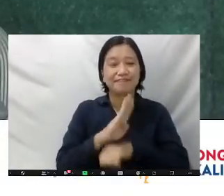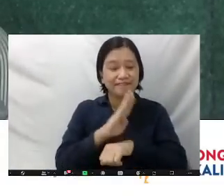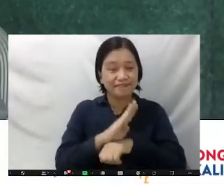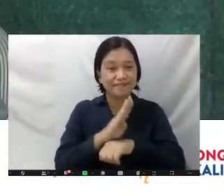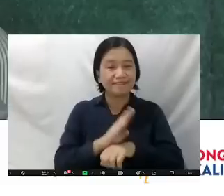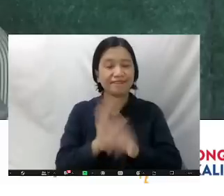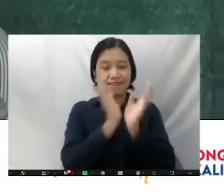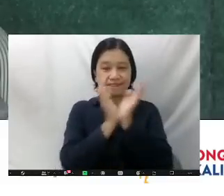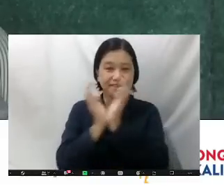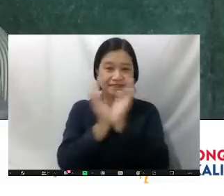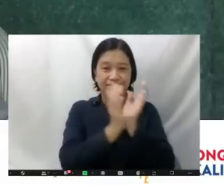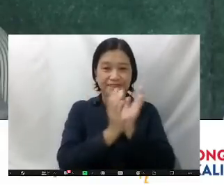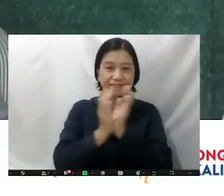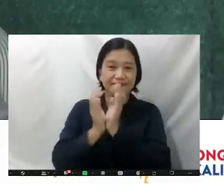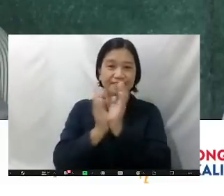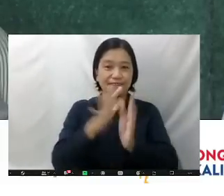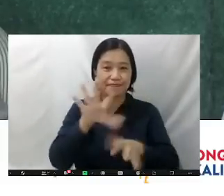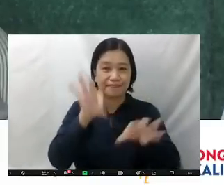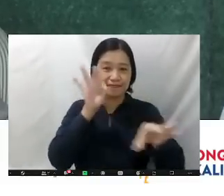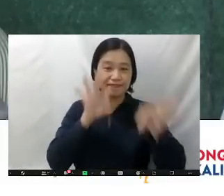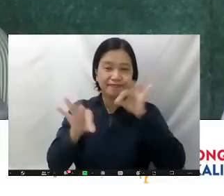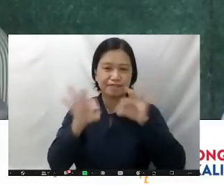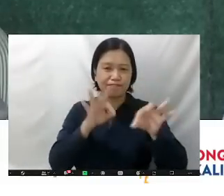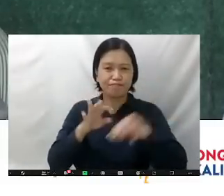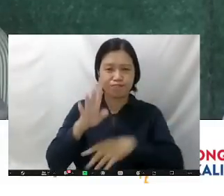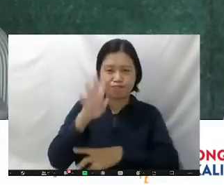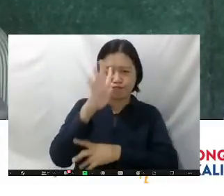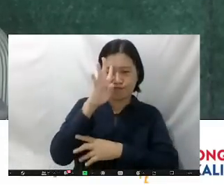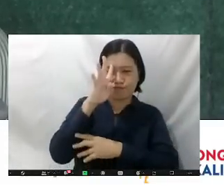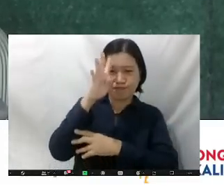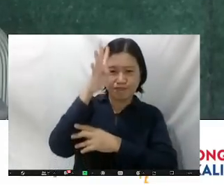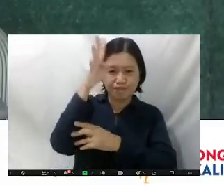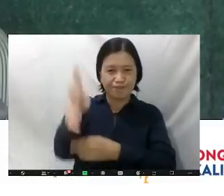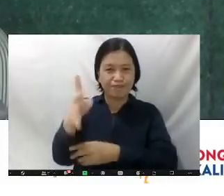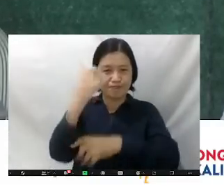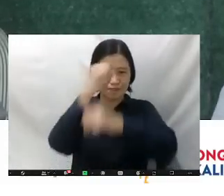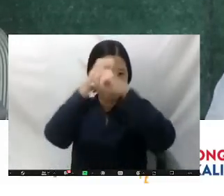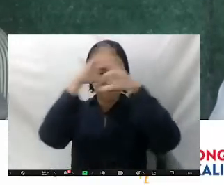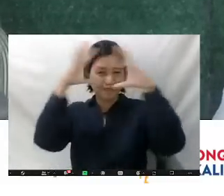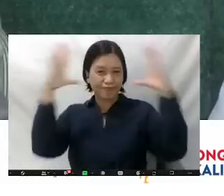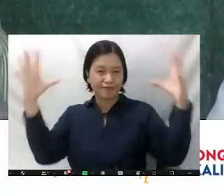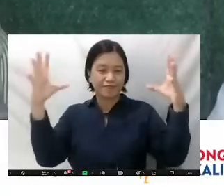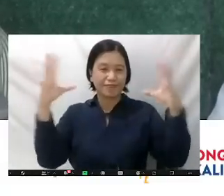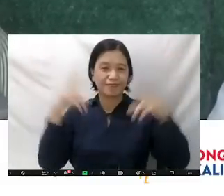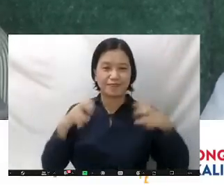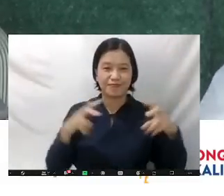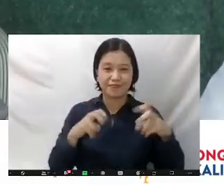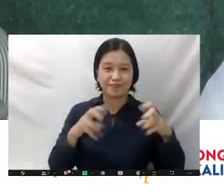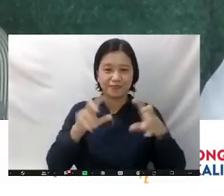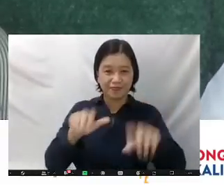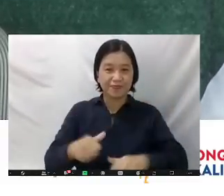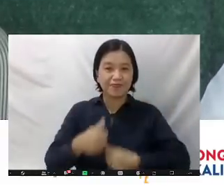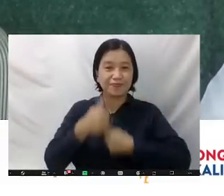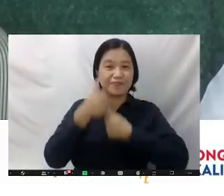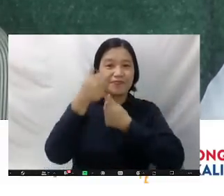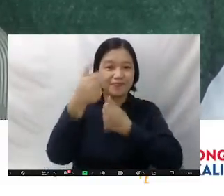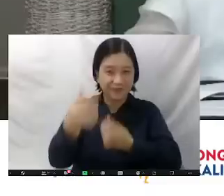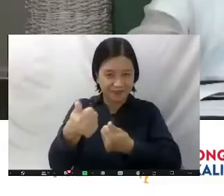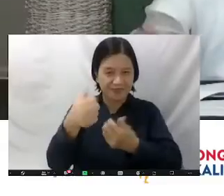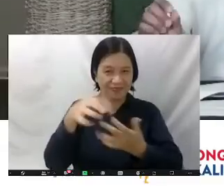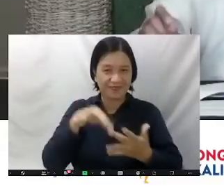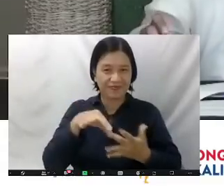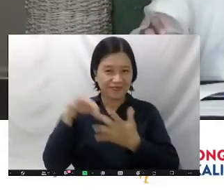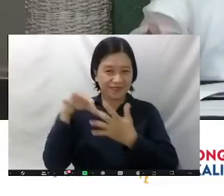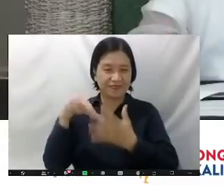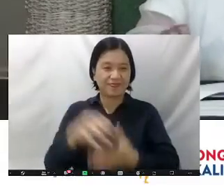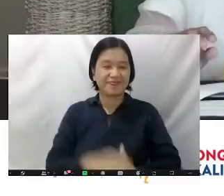to identify the most innovative and creative researchers who will be recipient of our distinguished awards. Yes, that's right.